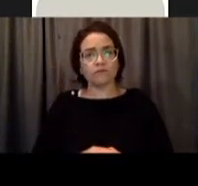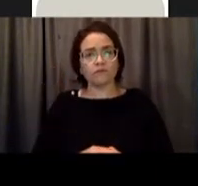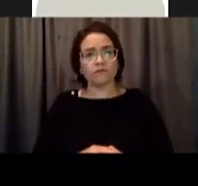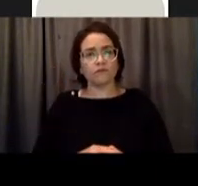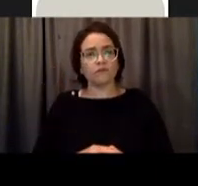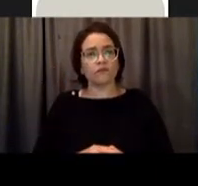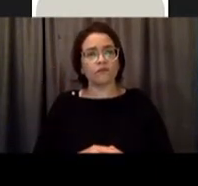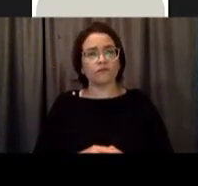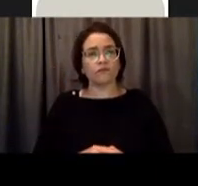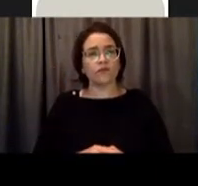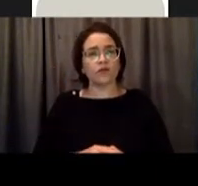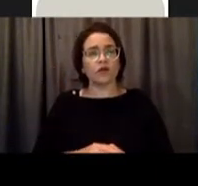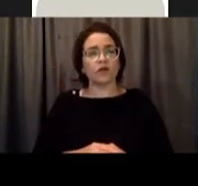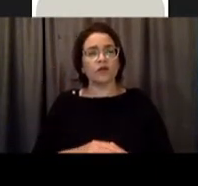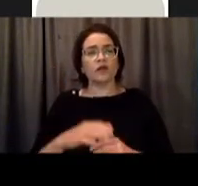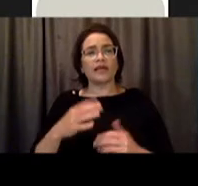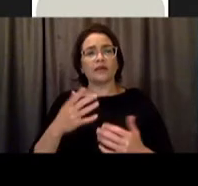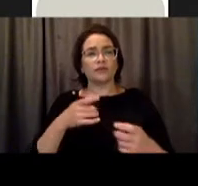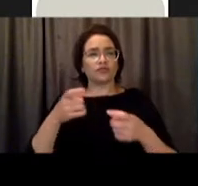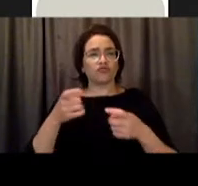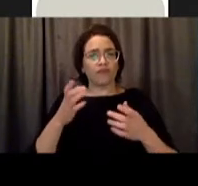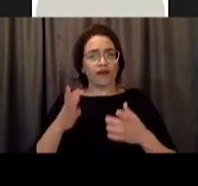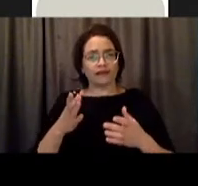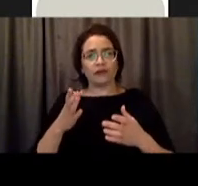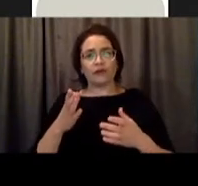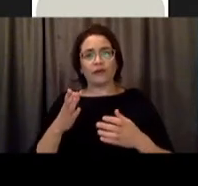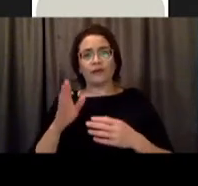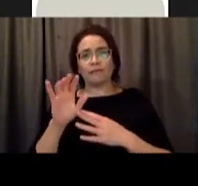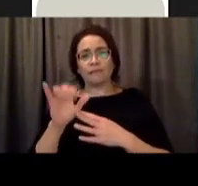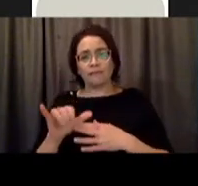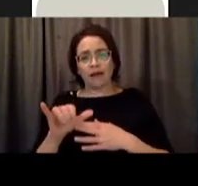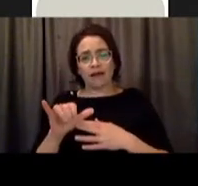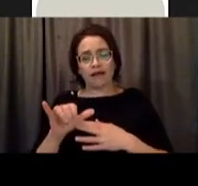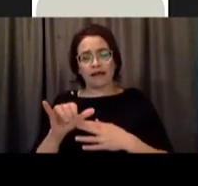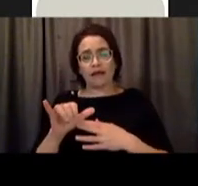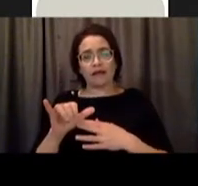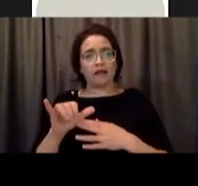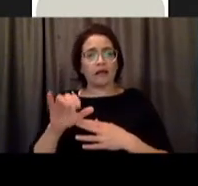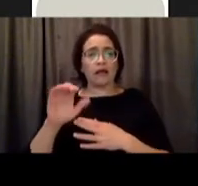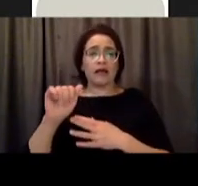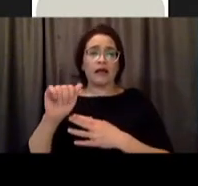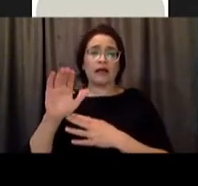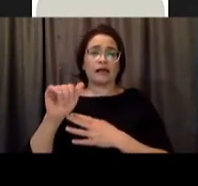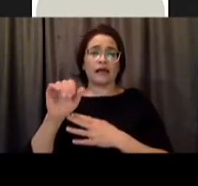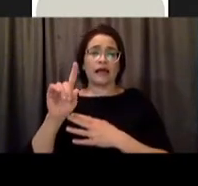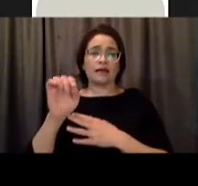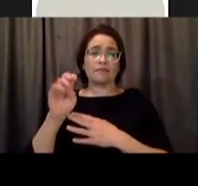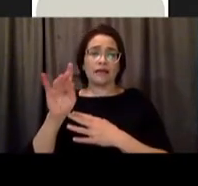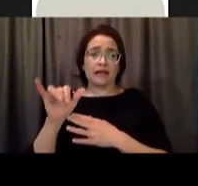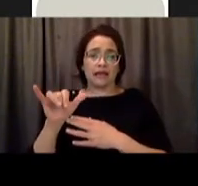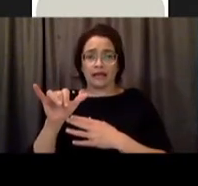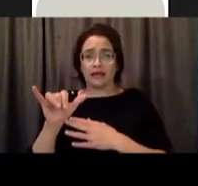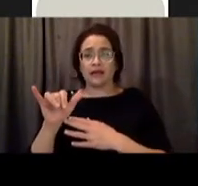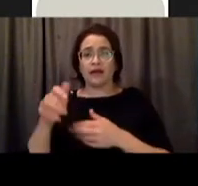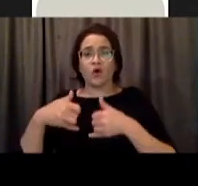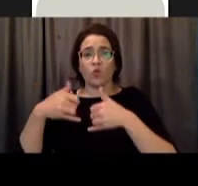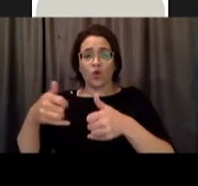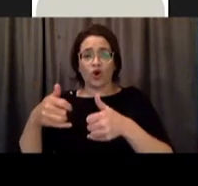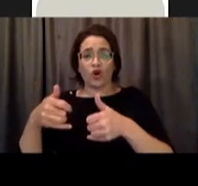directed by three-time Academy Award-winning director Agnieszka Holland.